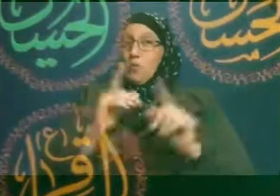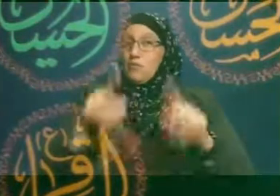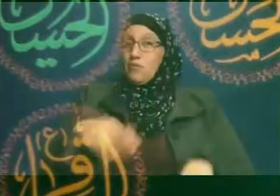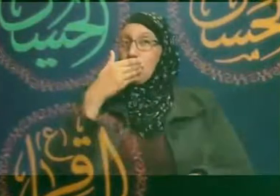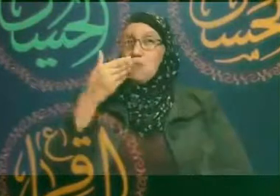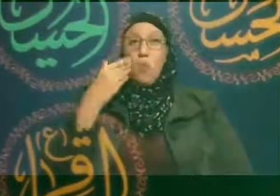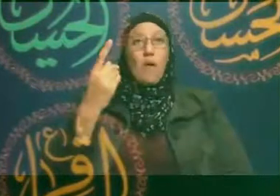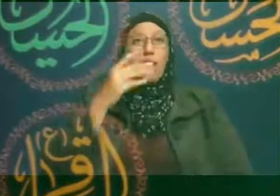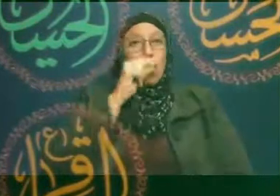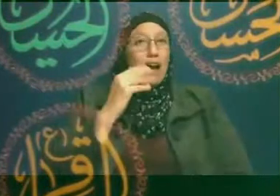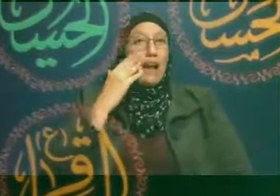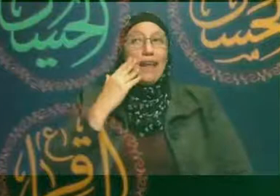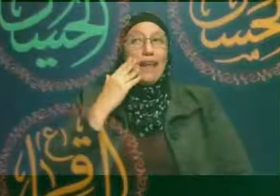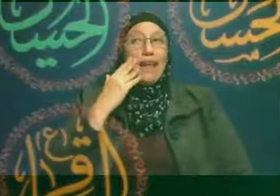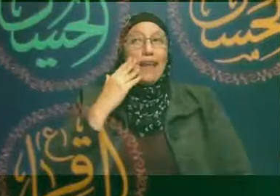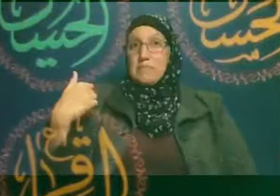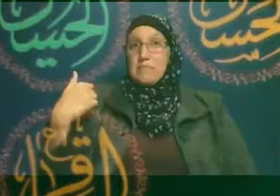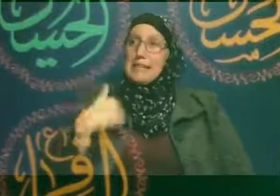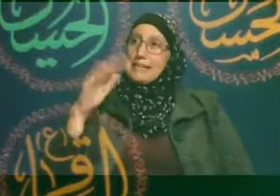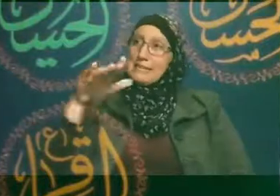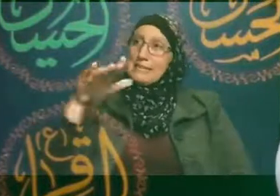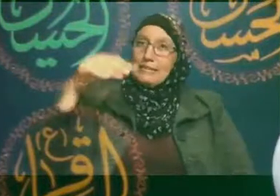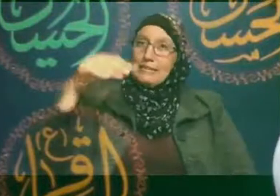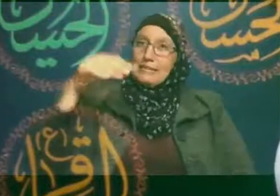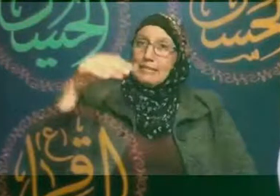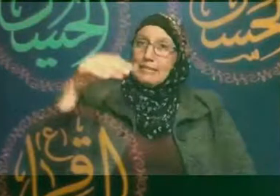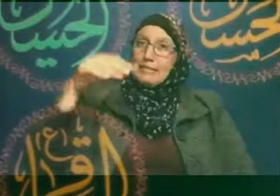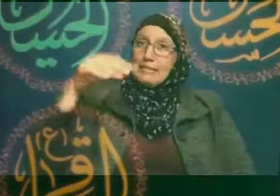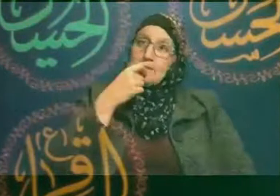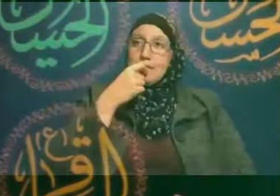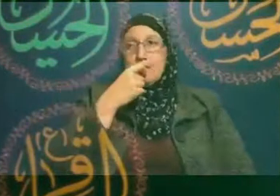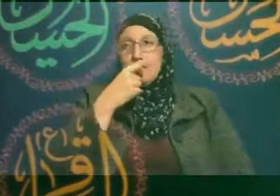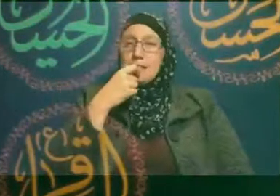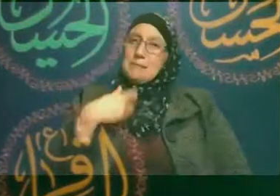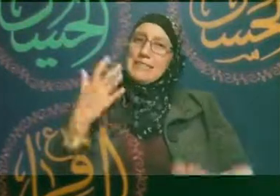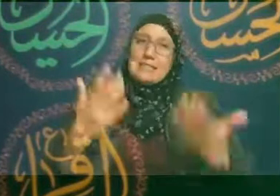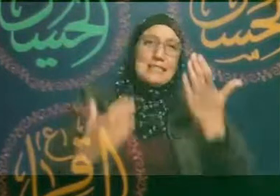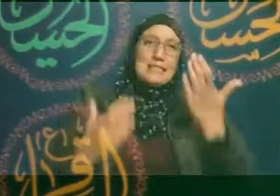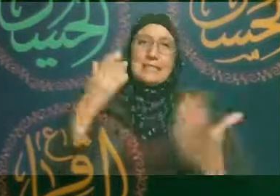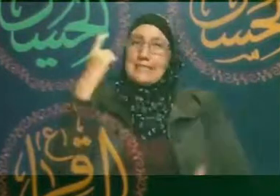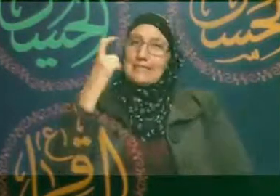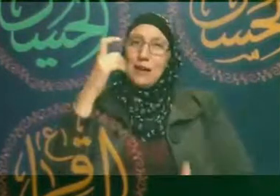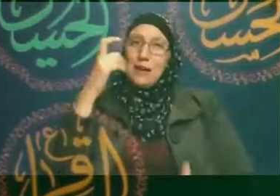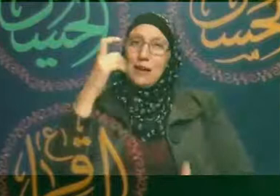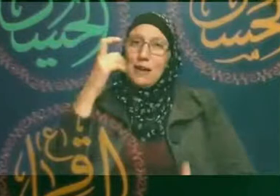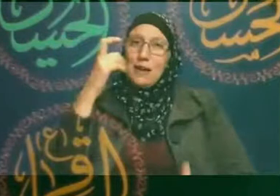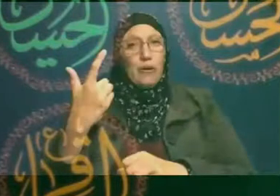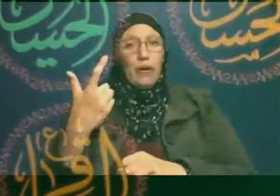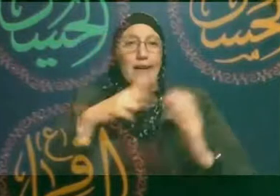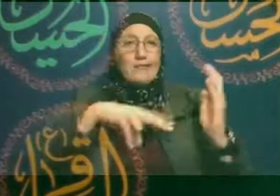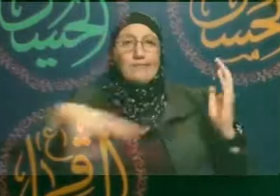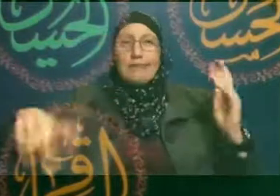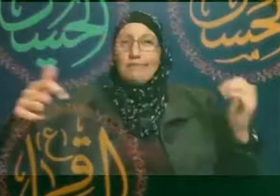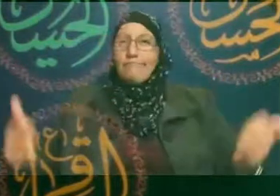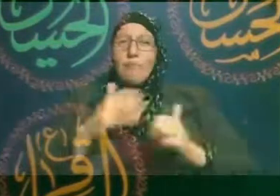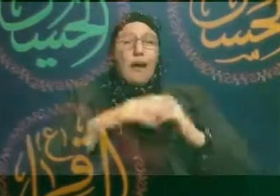I'm contemplating about God. I'm reading so much materials, atheists versus theists. Each